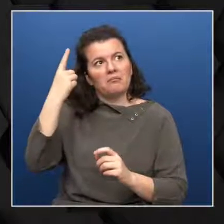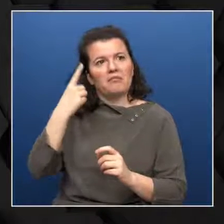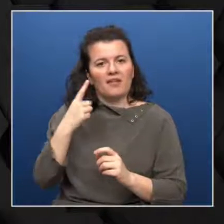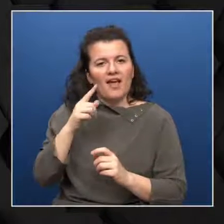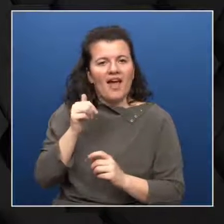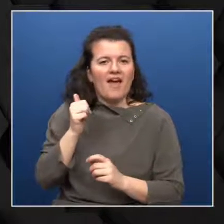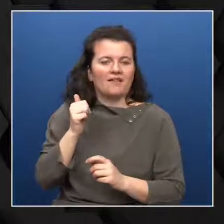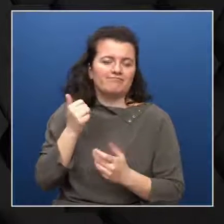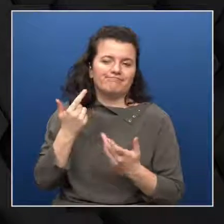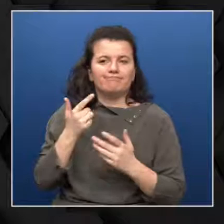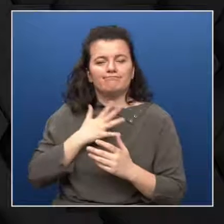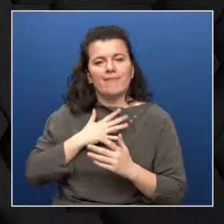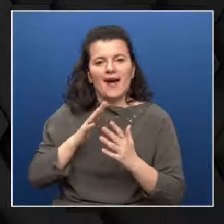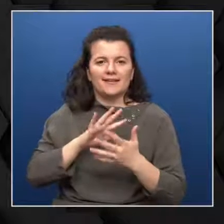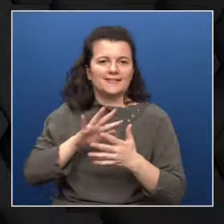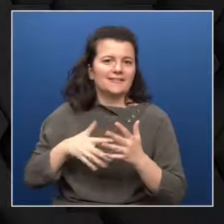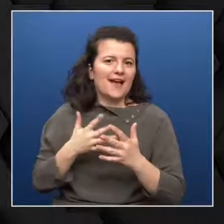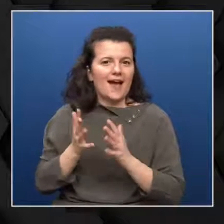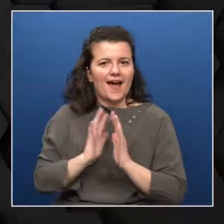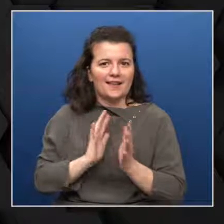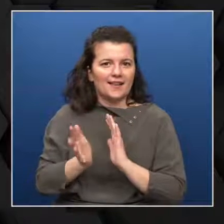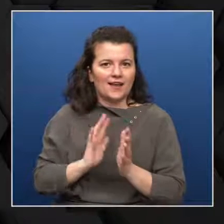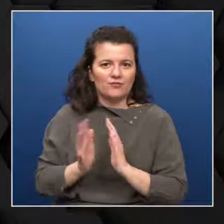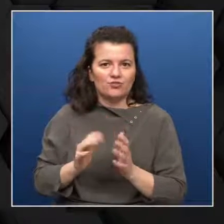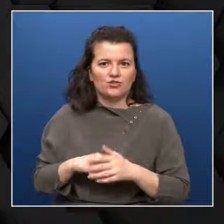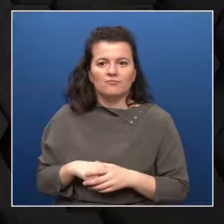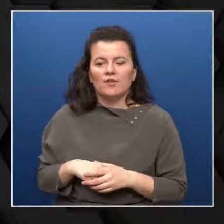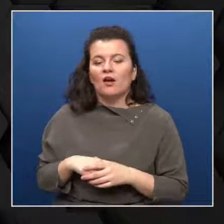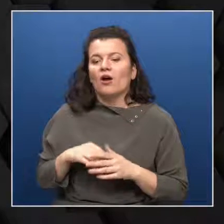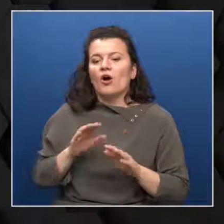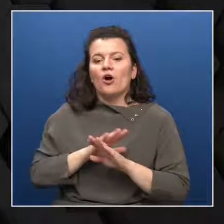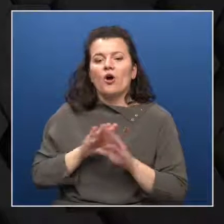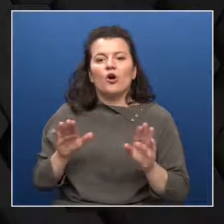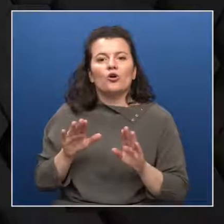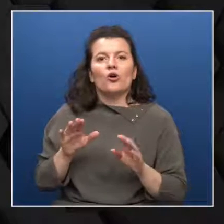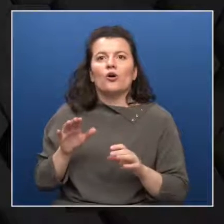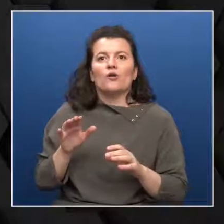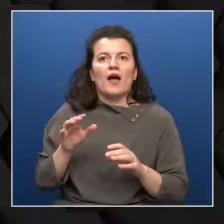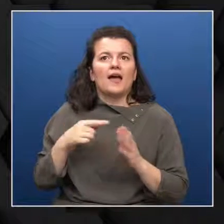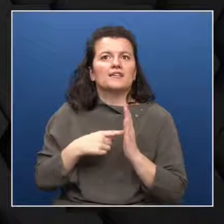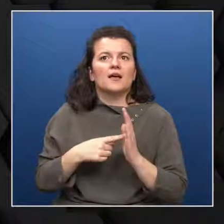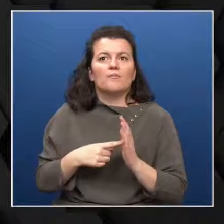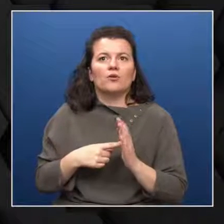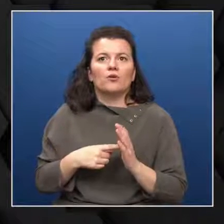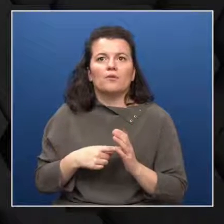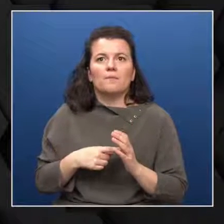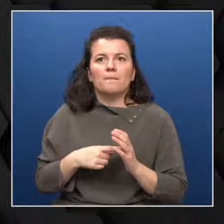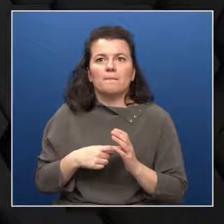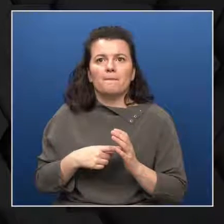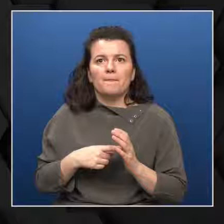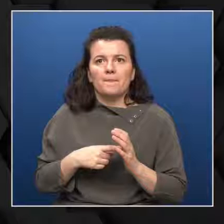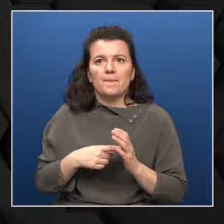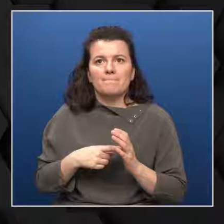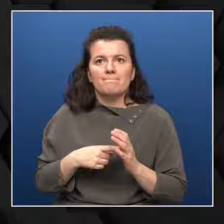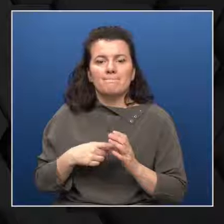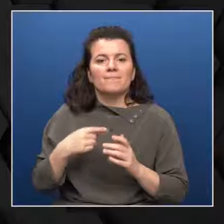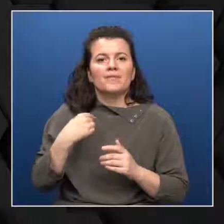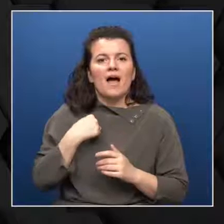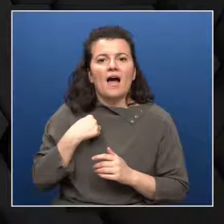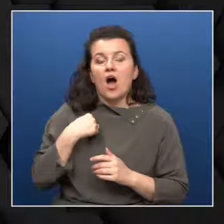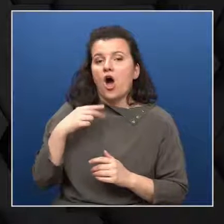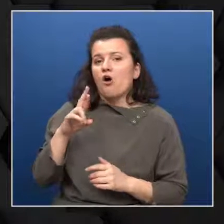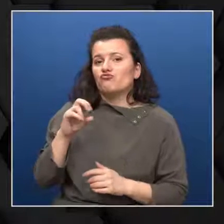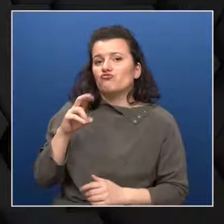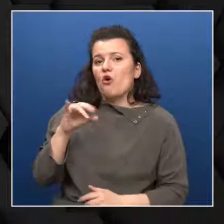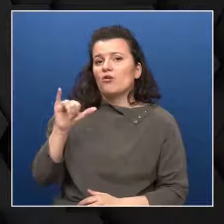basic processes, just with, nouns, verbs, and everything. I'd say like, Rory wants you to stop, like that. And then I